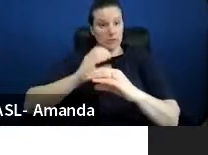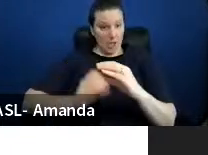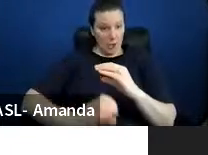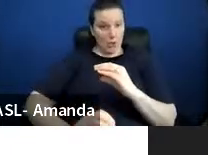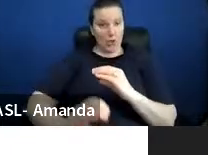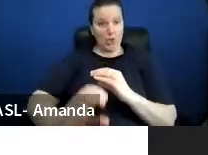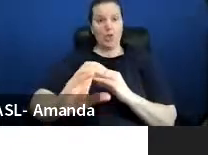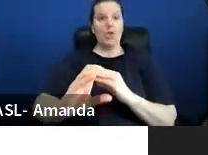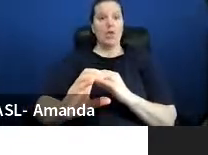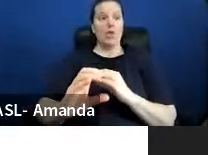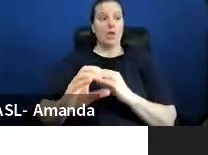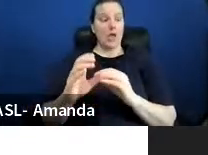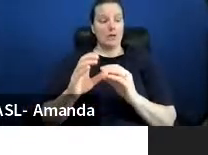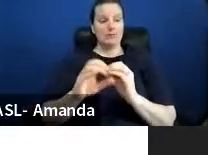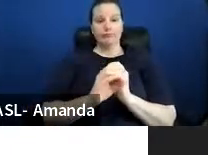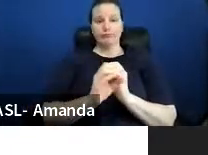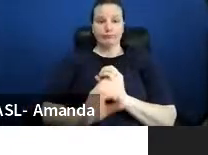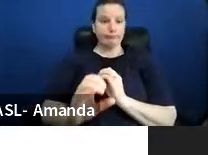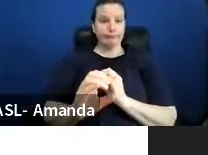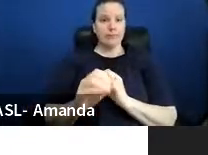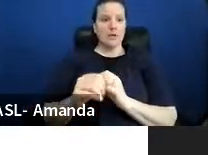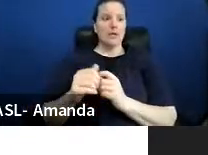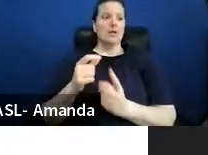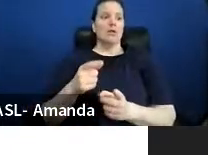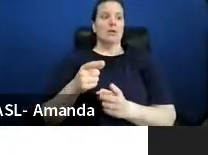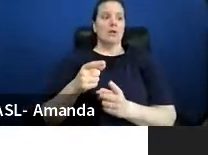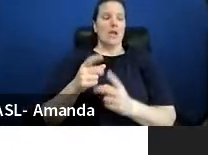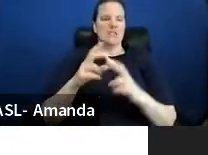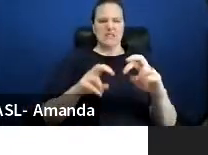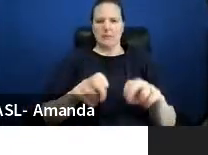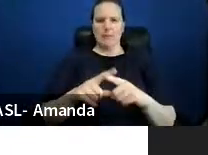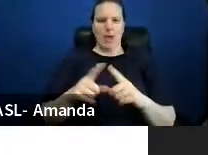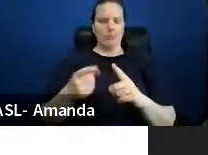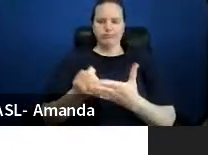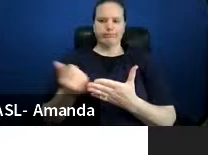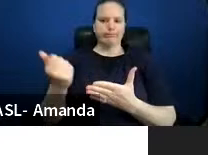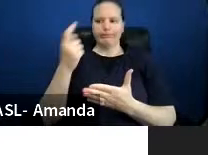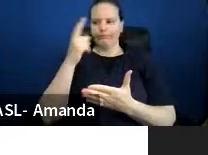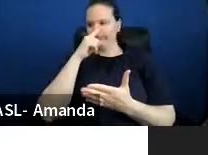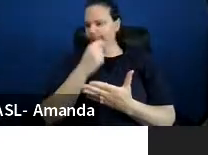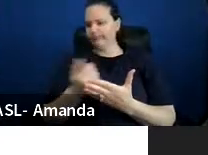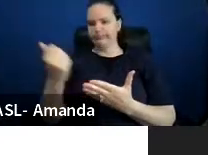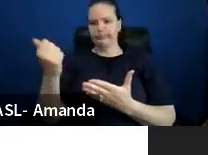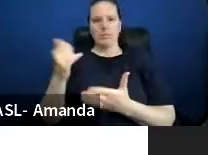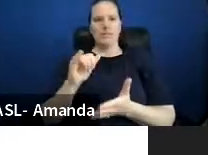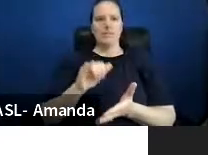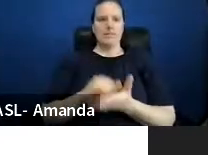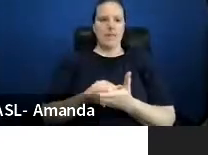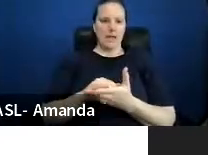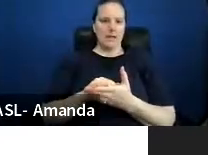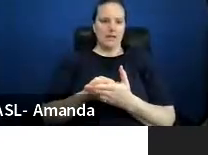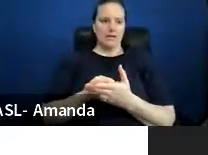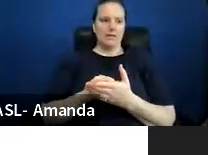that fraudulently disqualified a better solution. This report inflated excavation and dredging 4 times